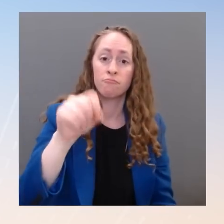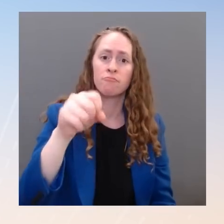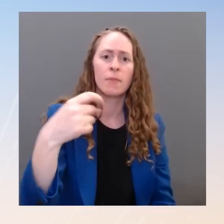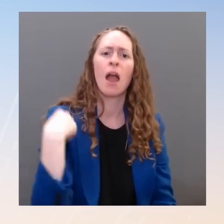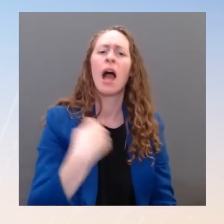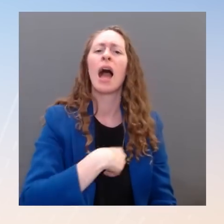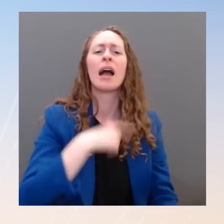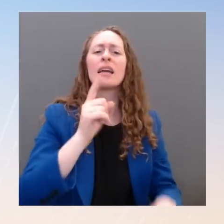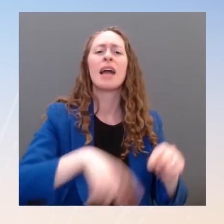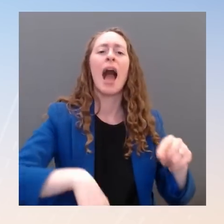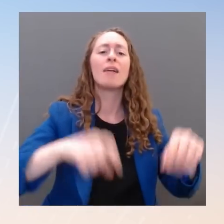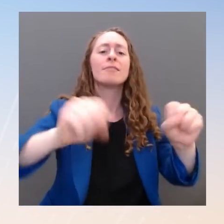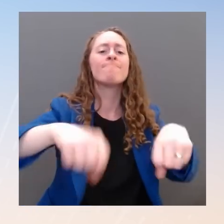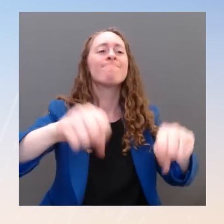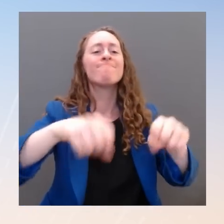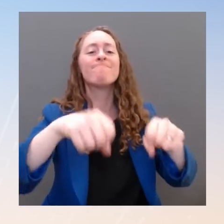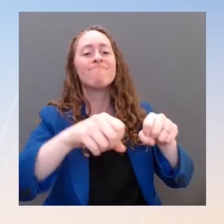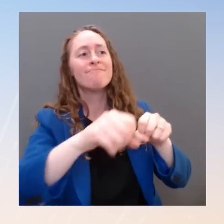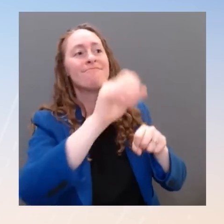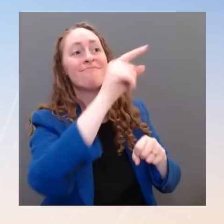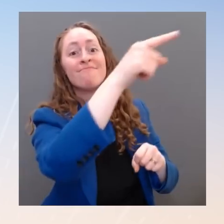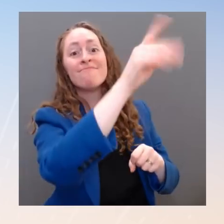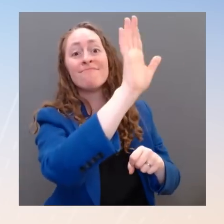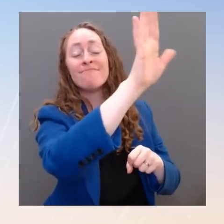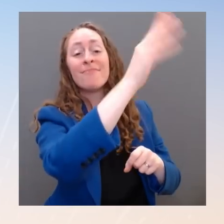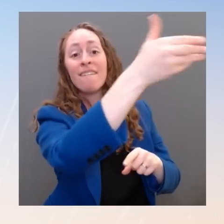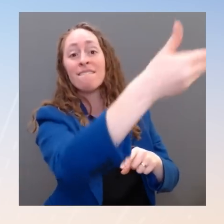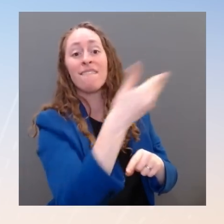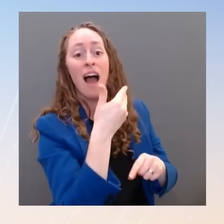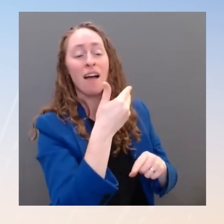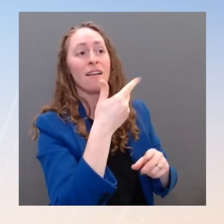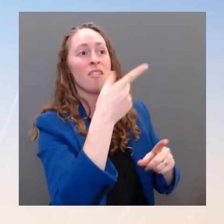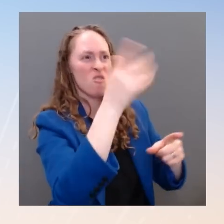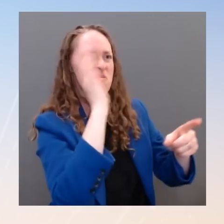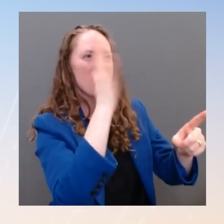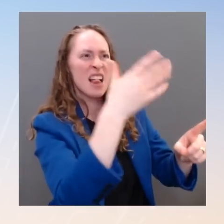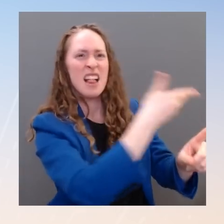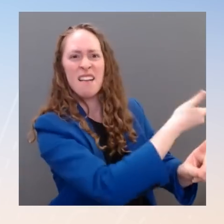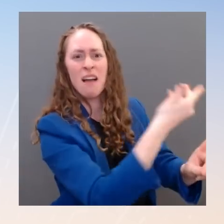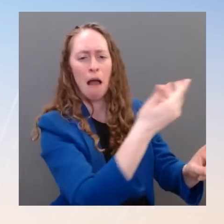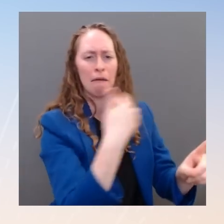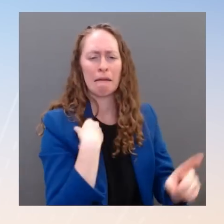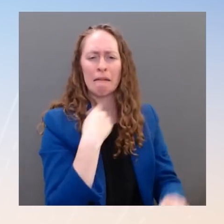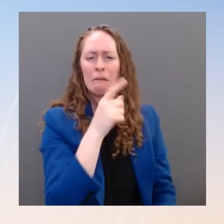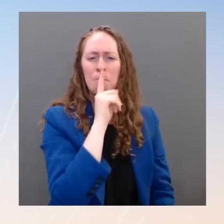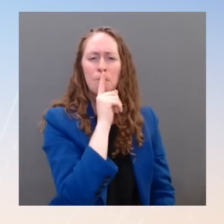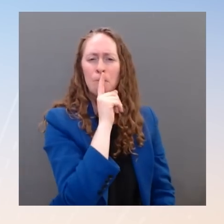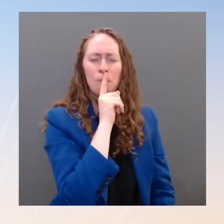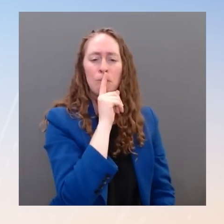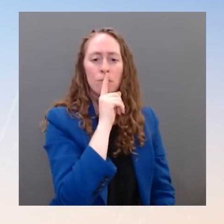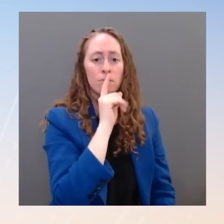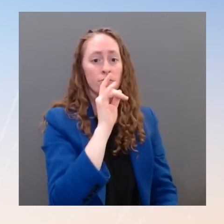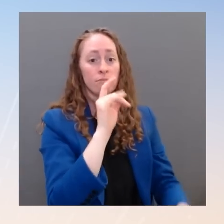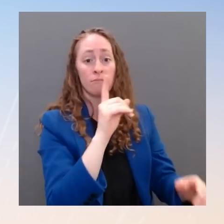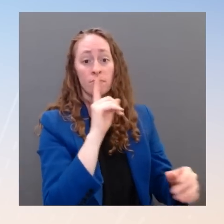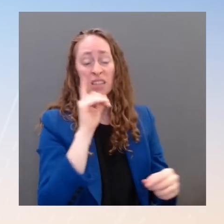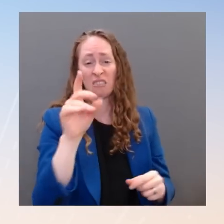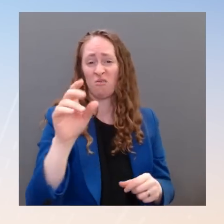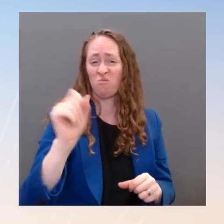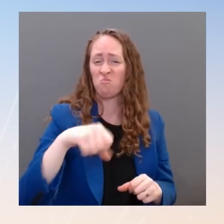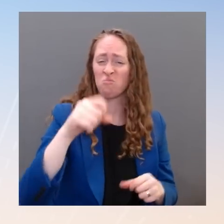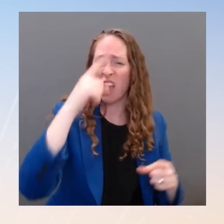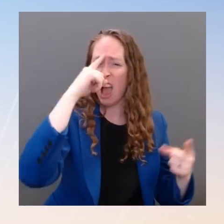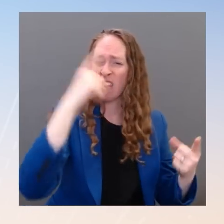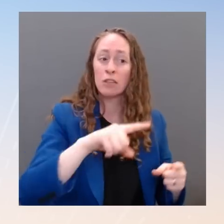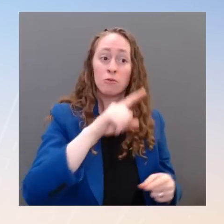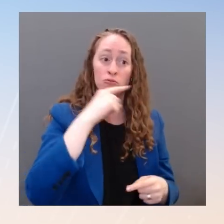about his view this shouldn't be business as usual and that Russia should not be a part of this. But again, it's 6 months away. We don't even have confirmation